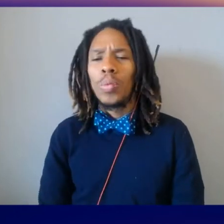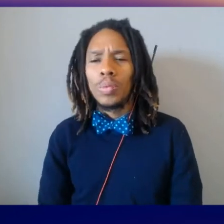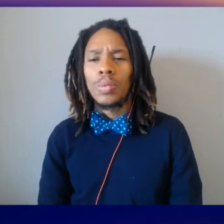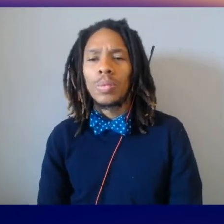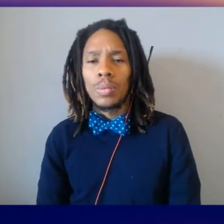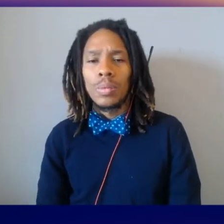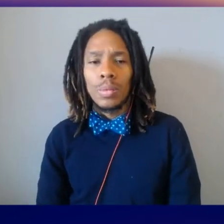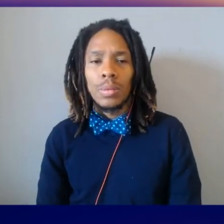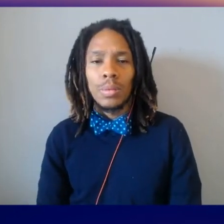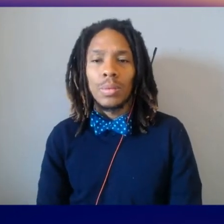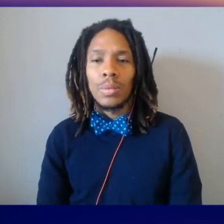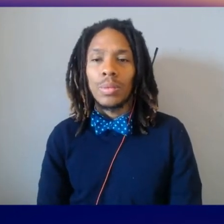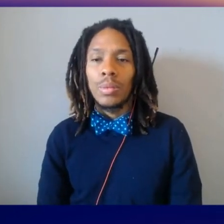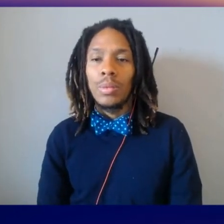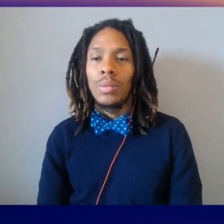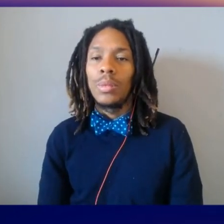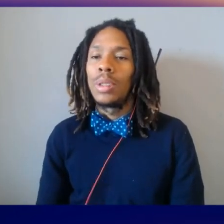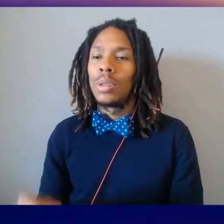Perfect. So